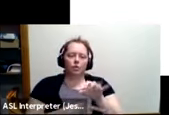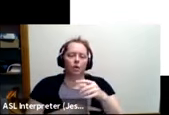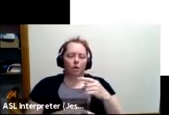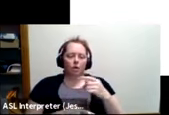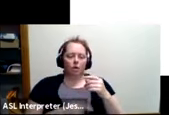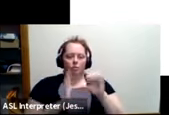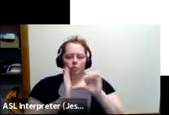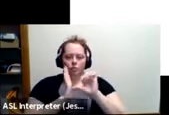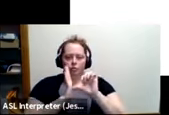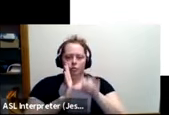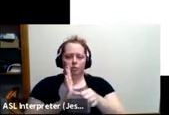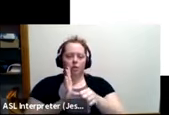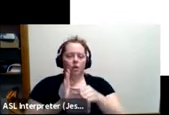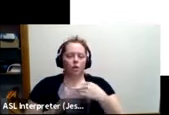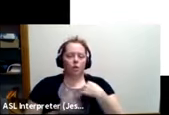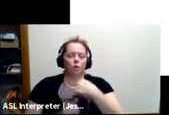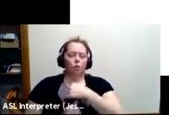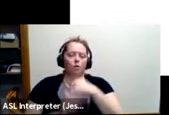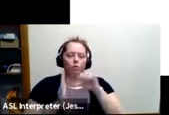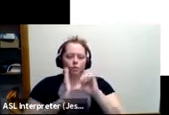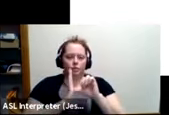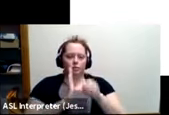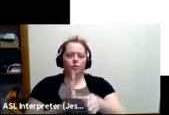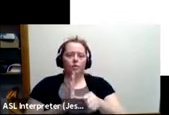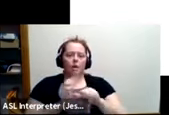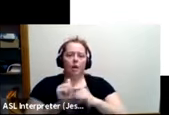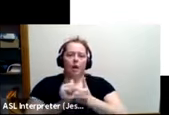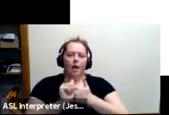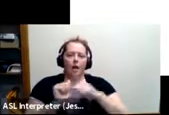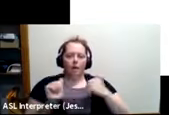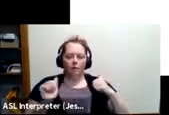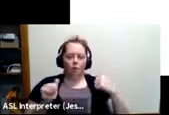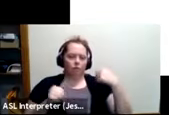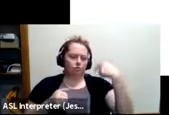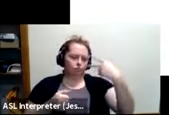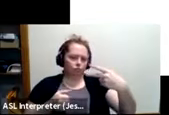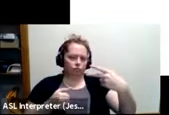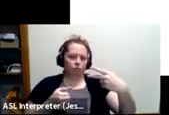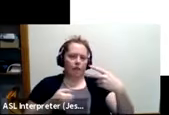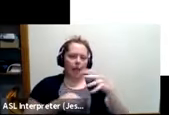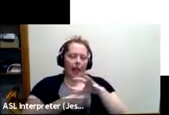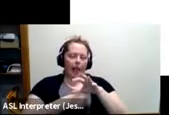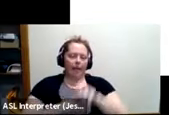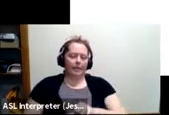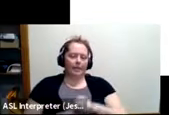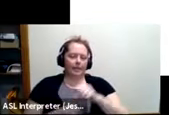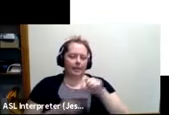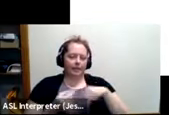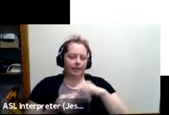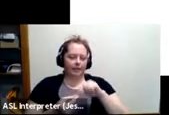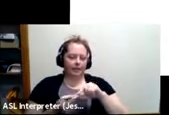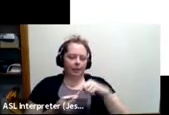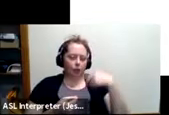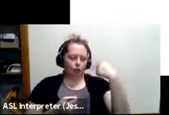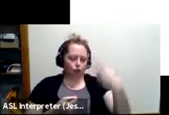highlight 2 practices to avoid. I'm sure that we can think of others, but these are 2 practices specifically that we wanted to call out.